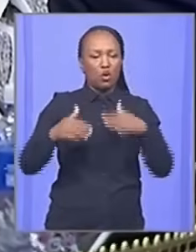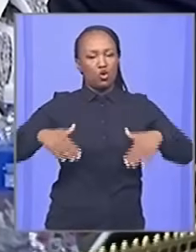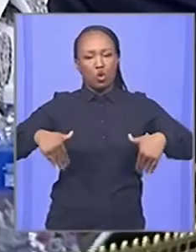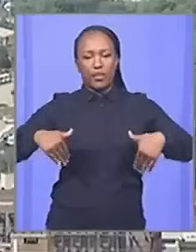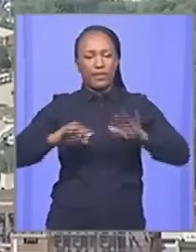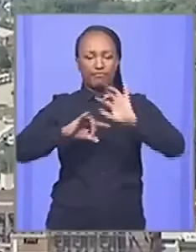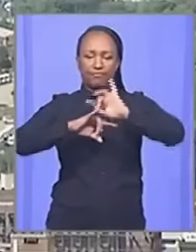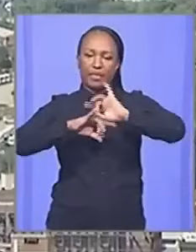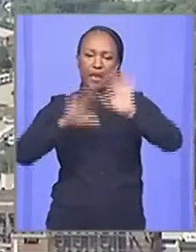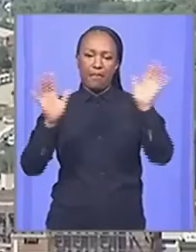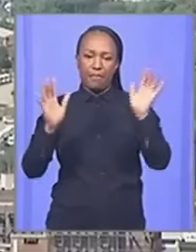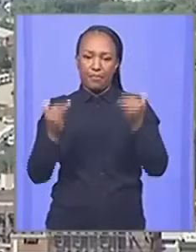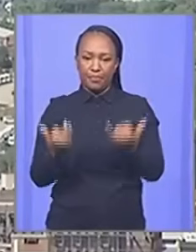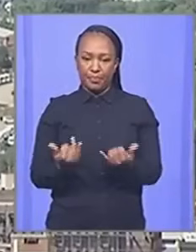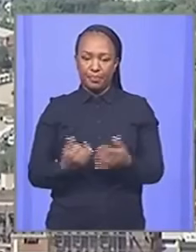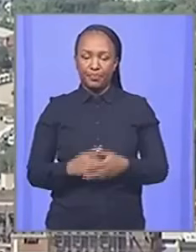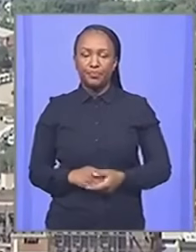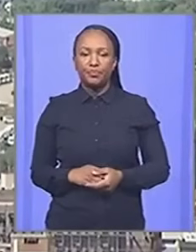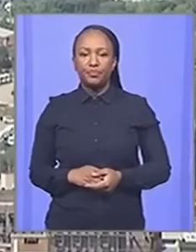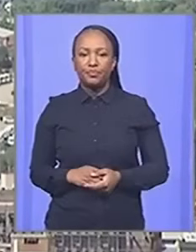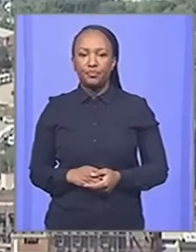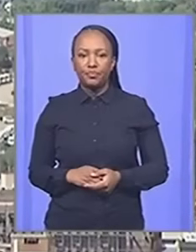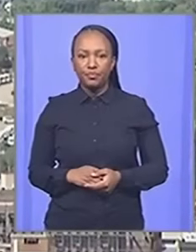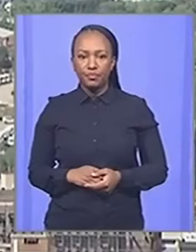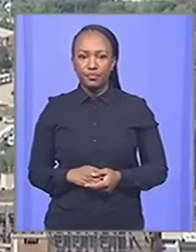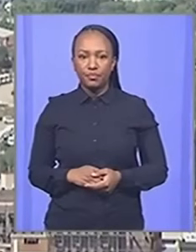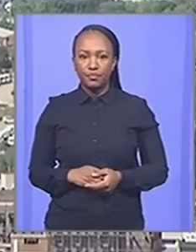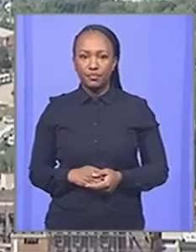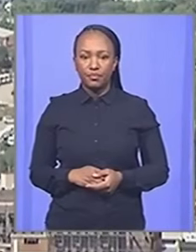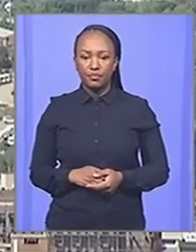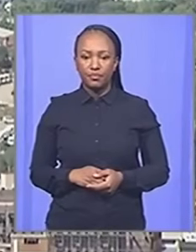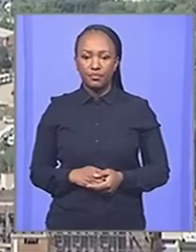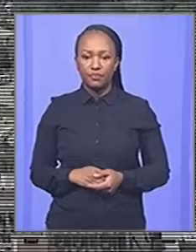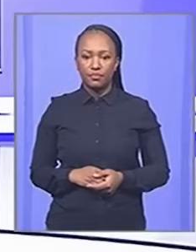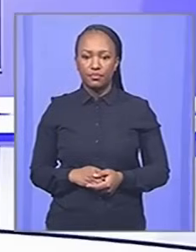ho SABC Bloemfontein.